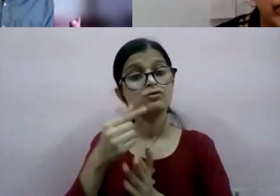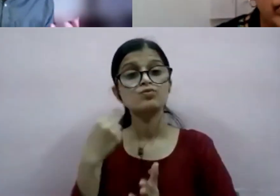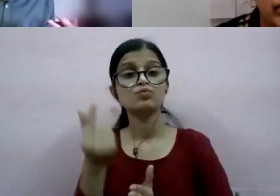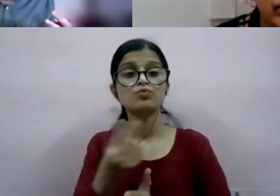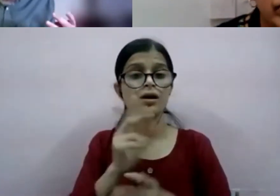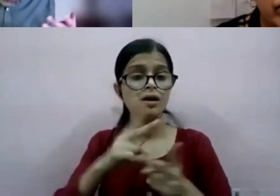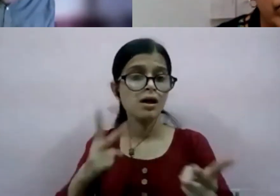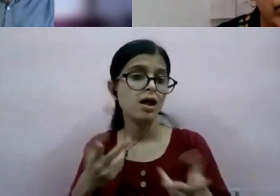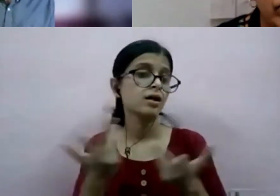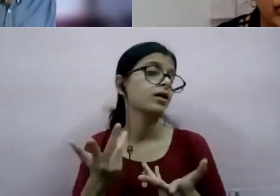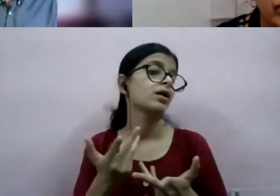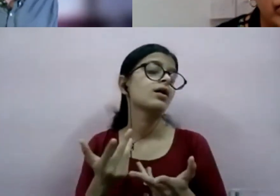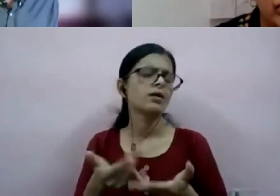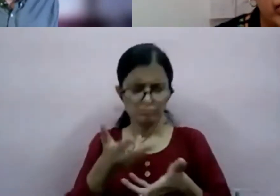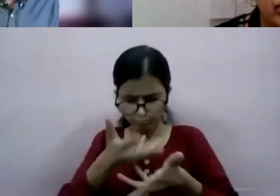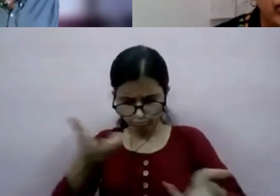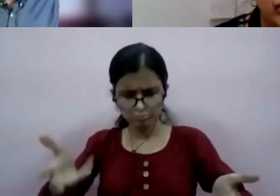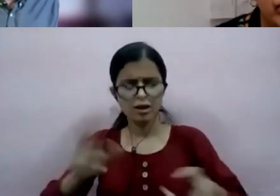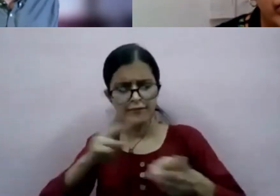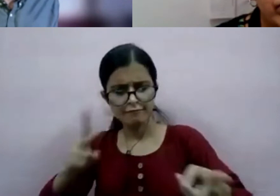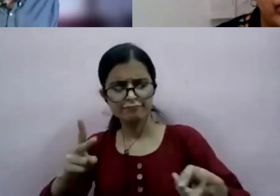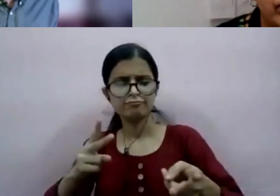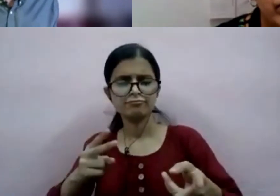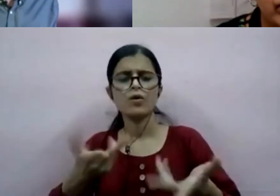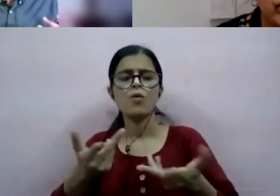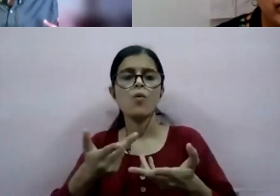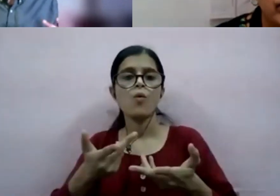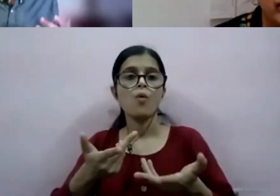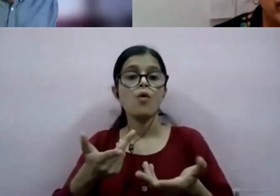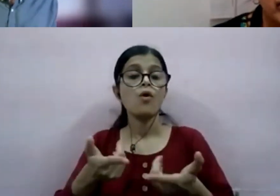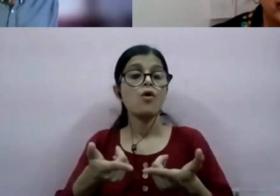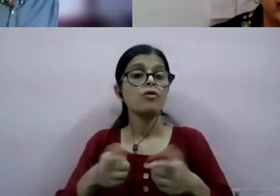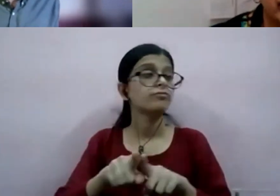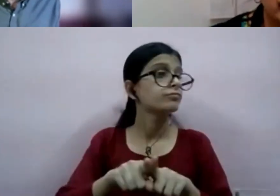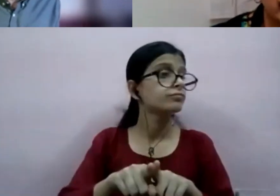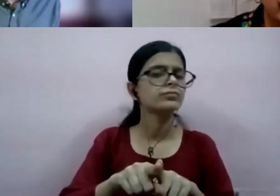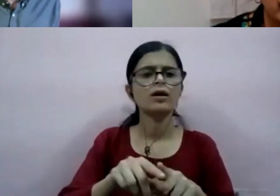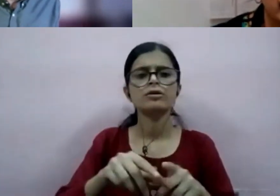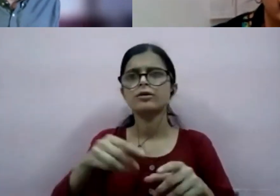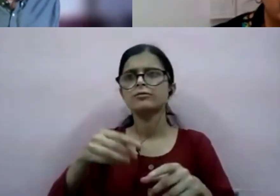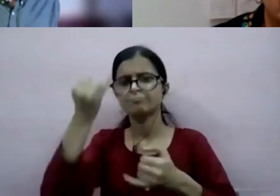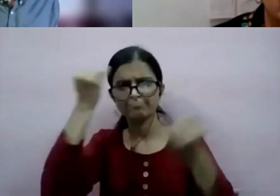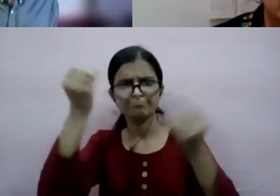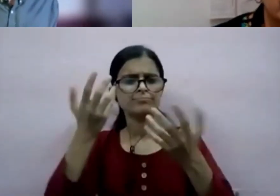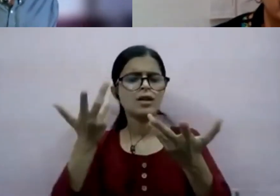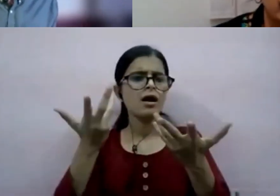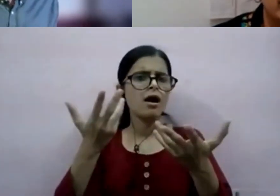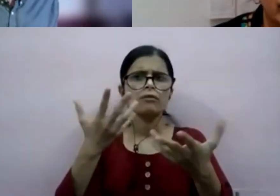at, say, the material role that capitalism plays in the creation of mental health problems. How